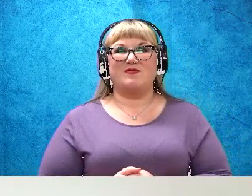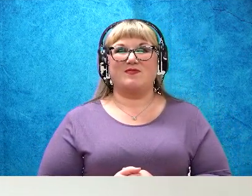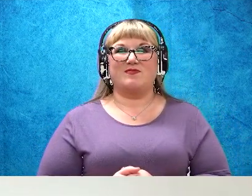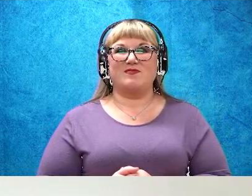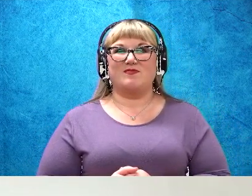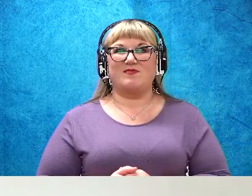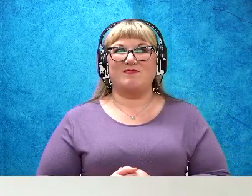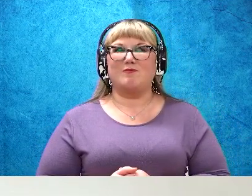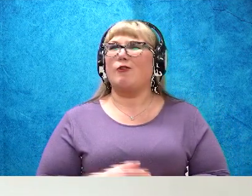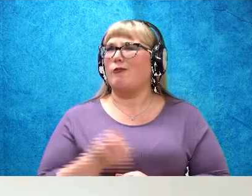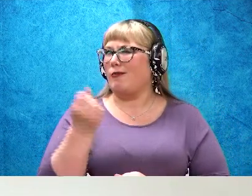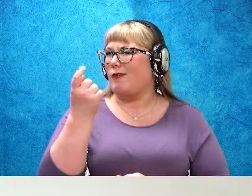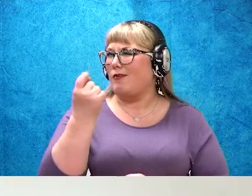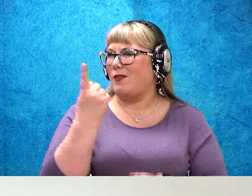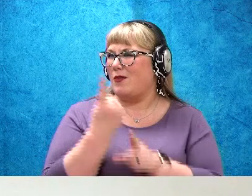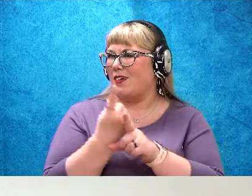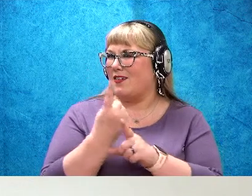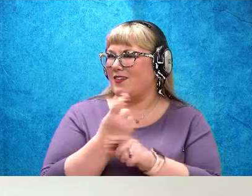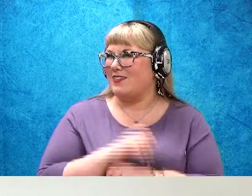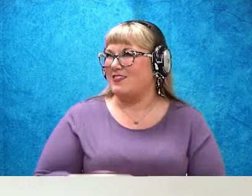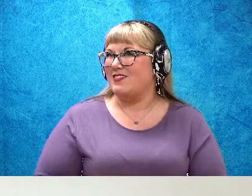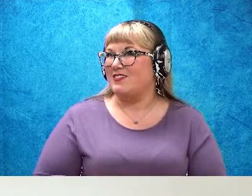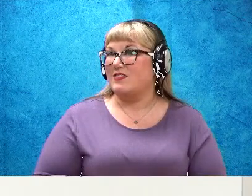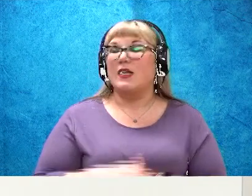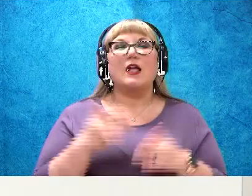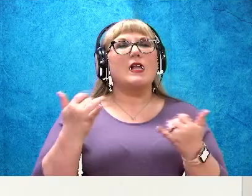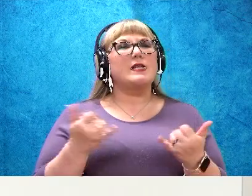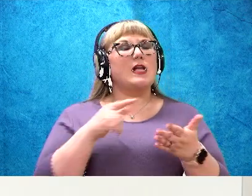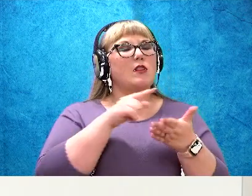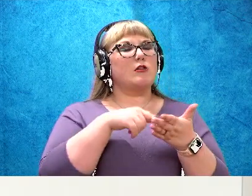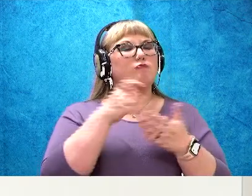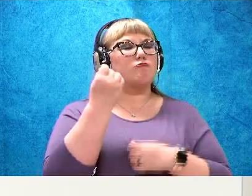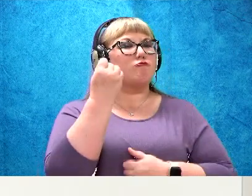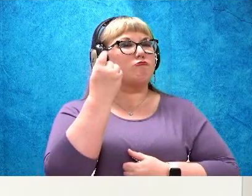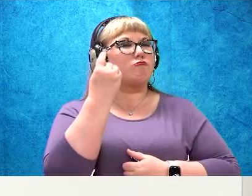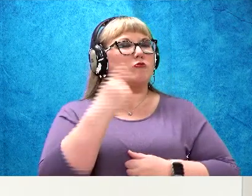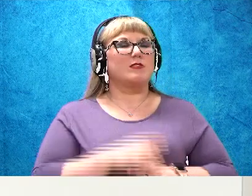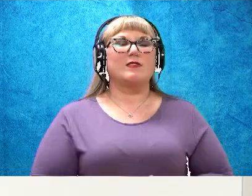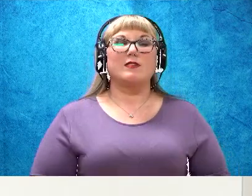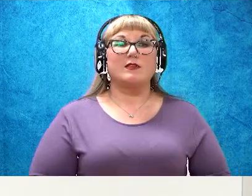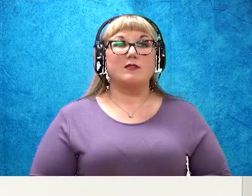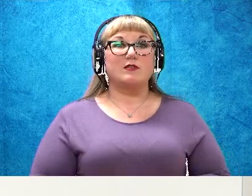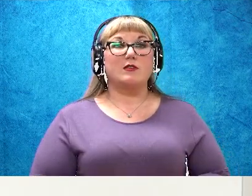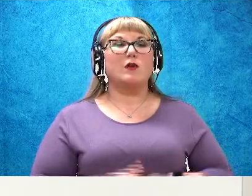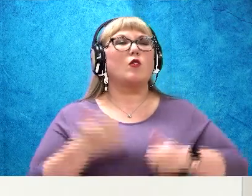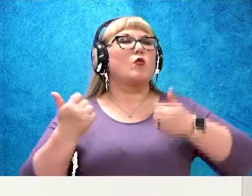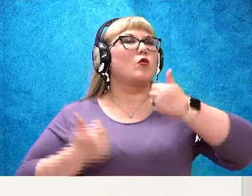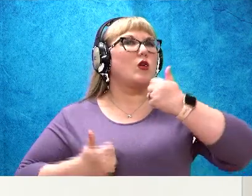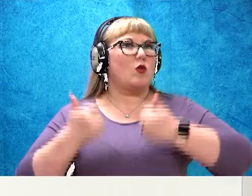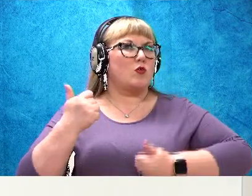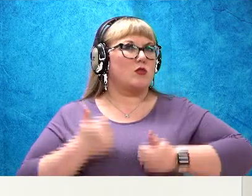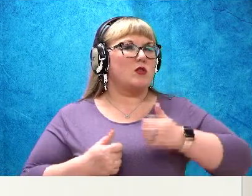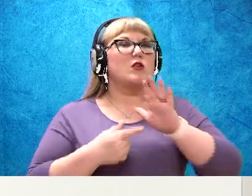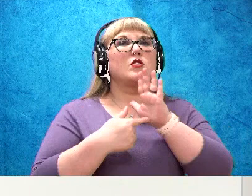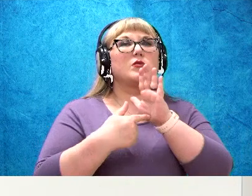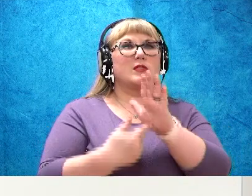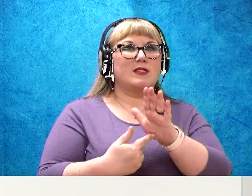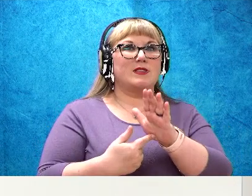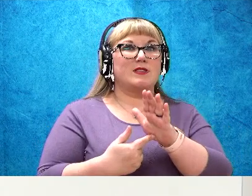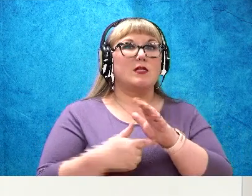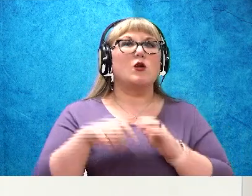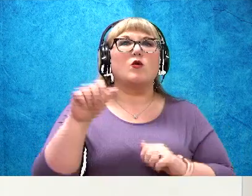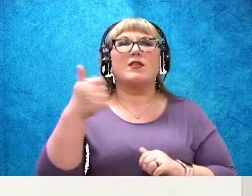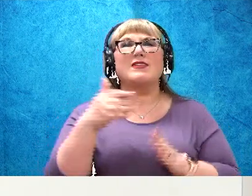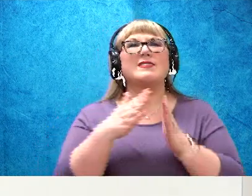I bet y'all got that. Now let's check for understanding. Which shows